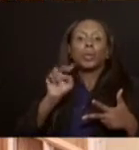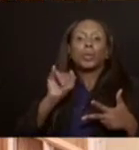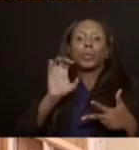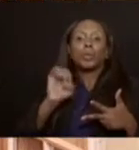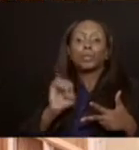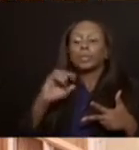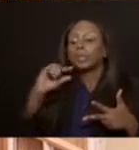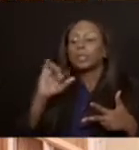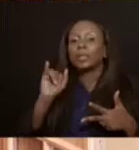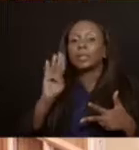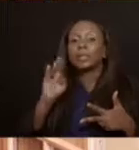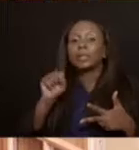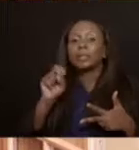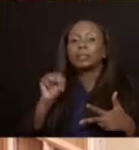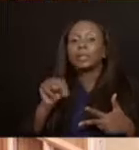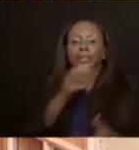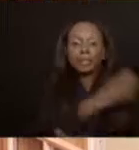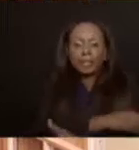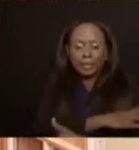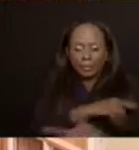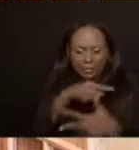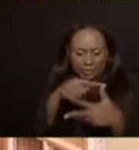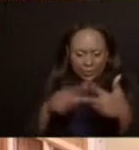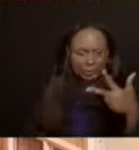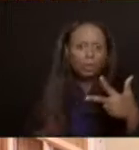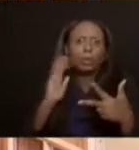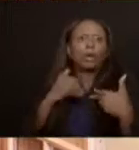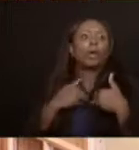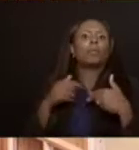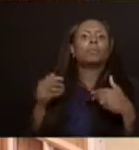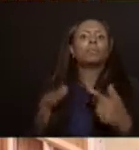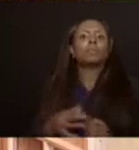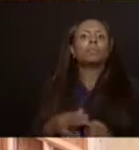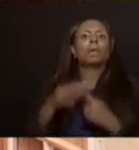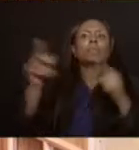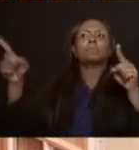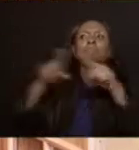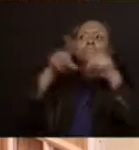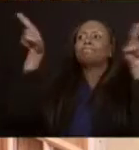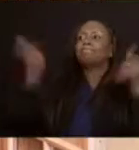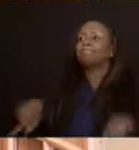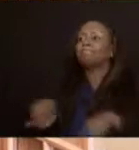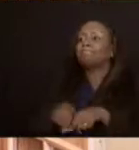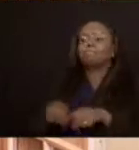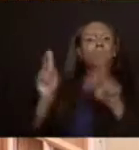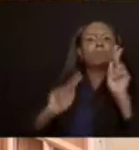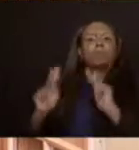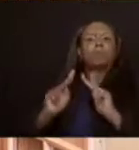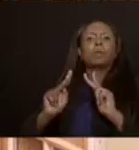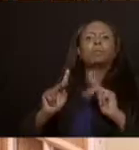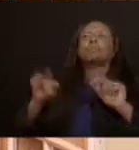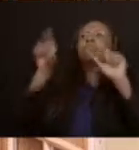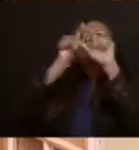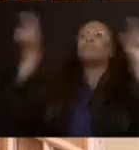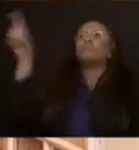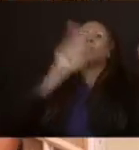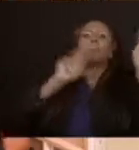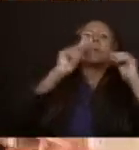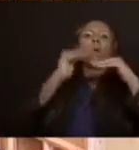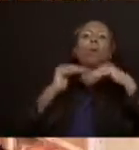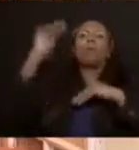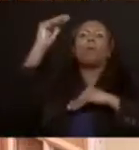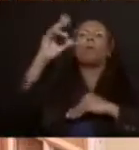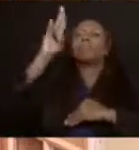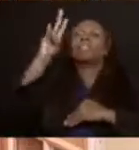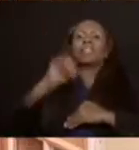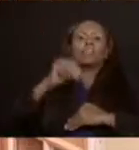clinics will have special signs for persons who are over 70 who can be expedited and brought without having to wait in the